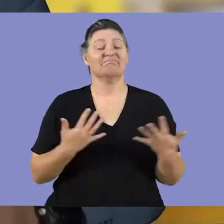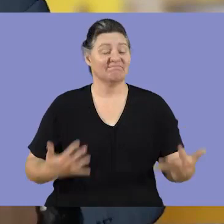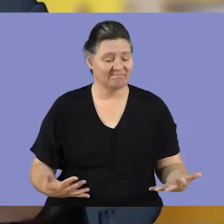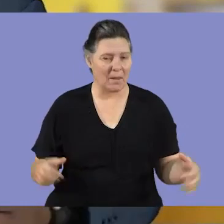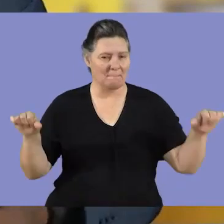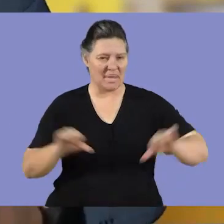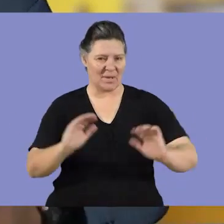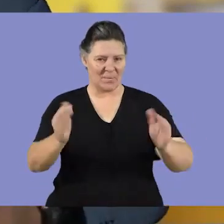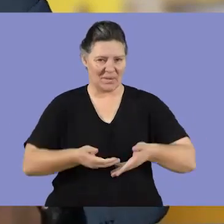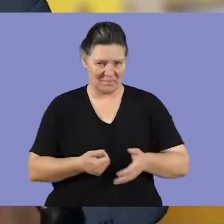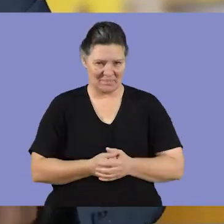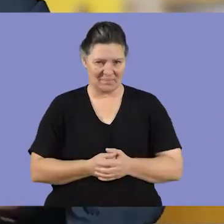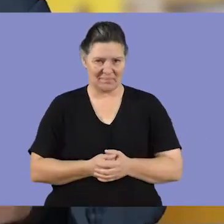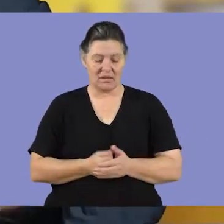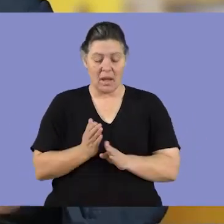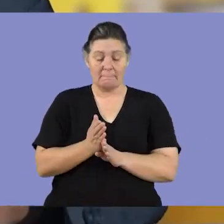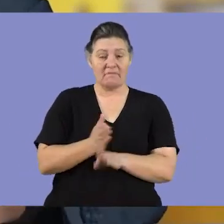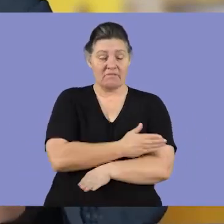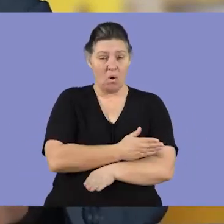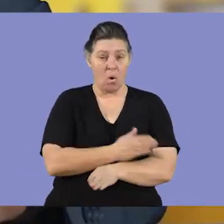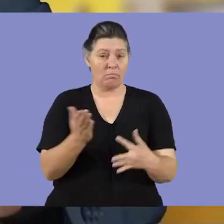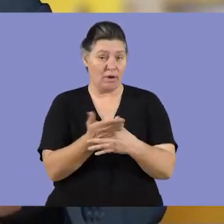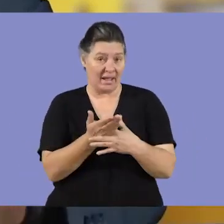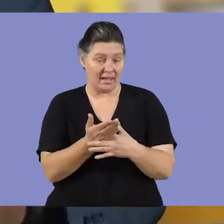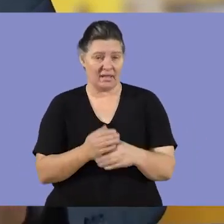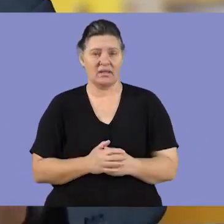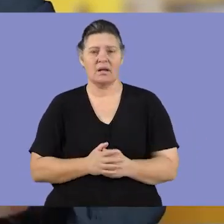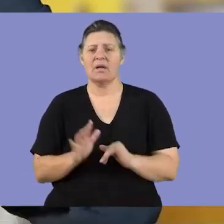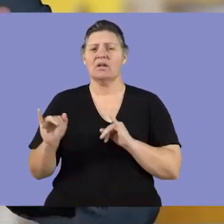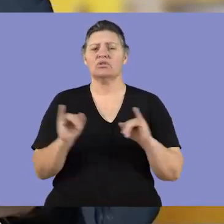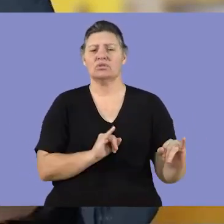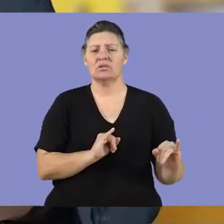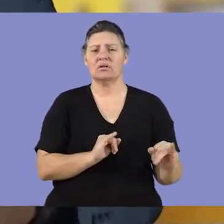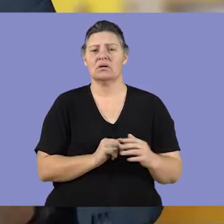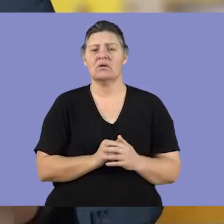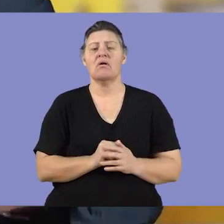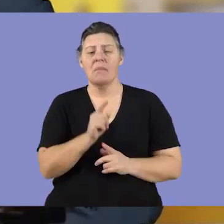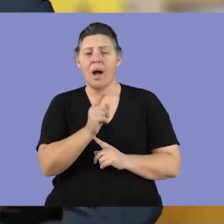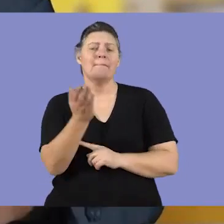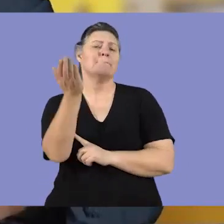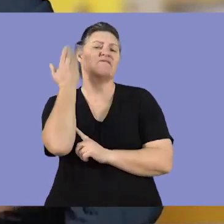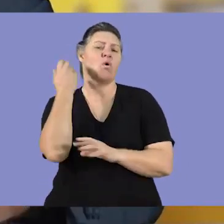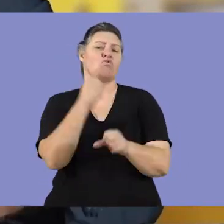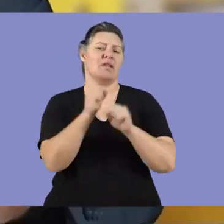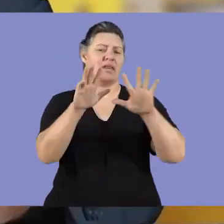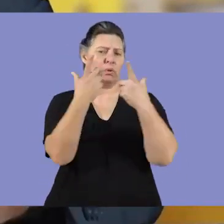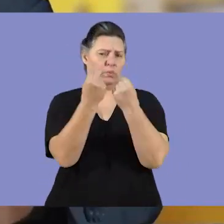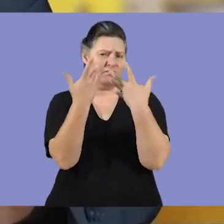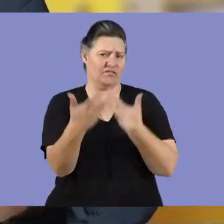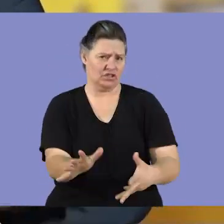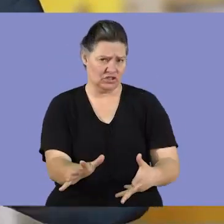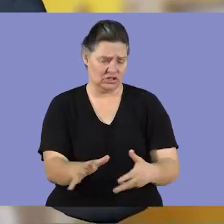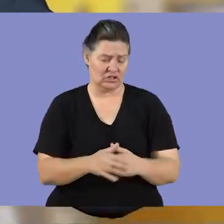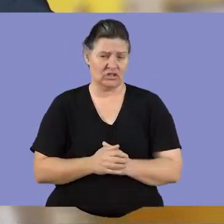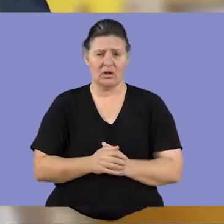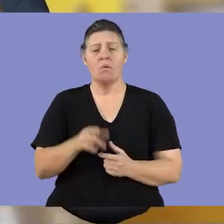Dear grade 10 learners, welcome back. Before the ad break, I introduced you, or I reminded you rather, to what you did in grade 9 when